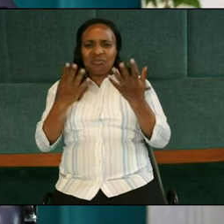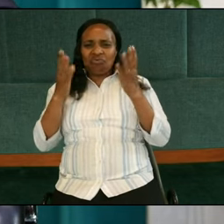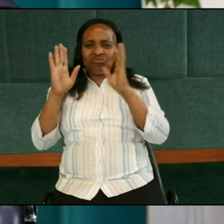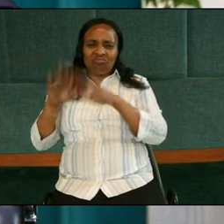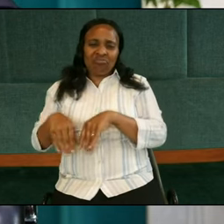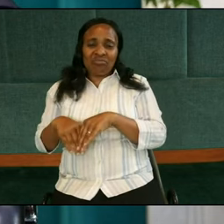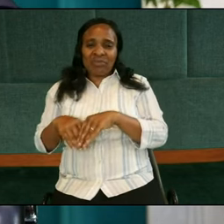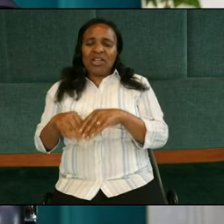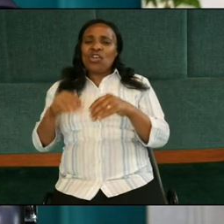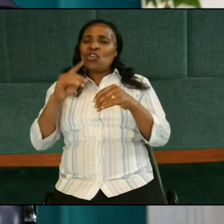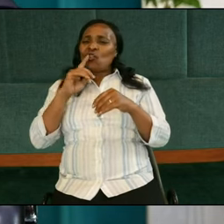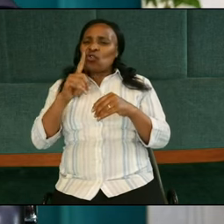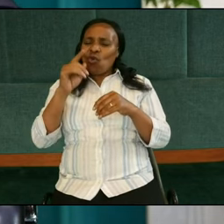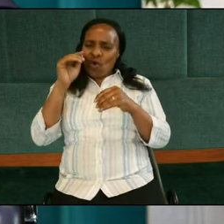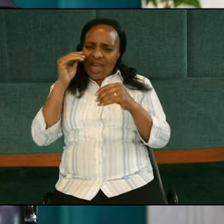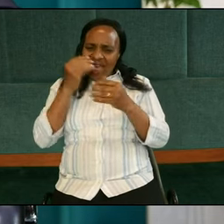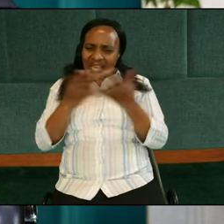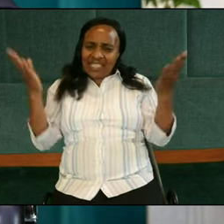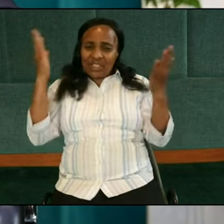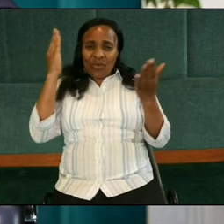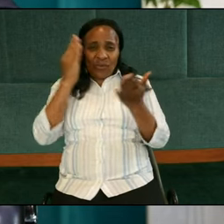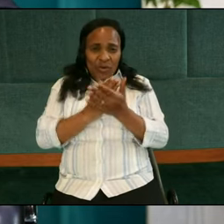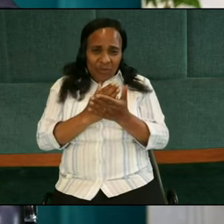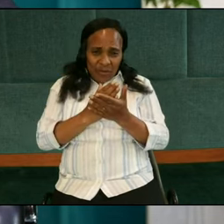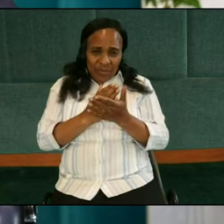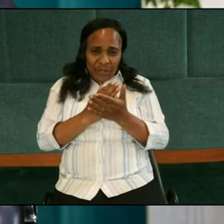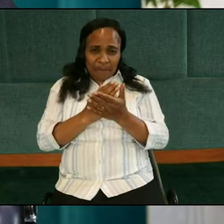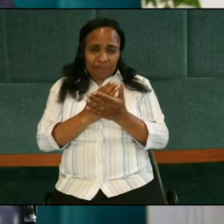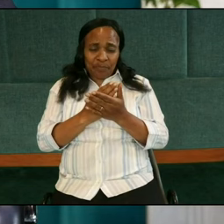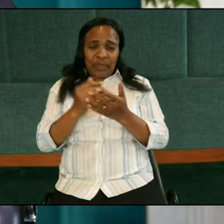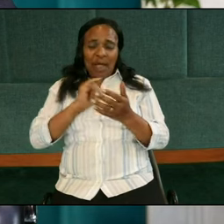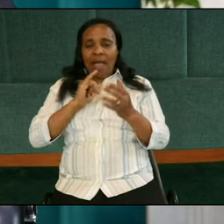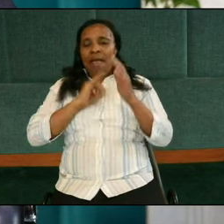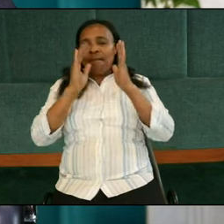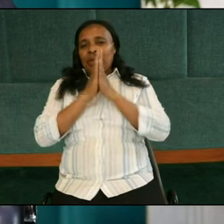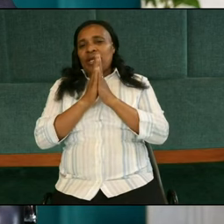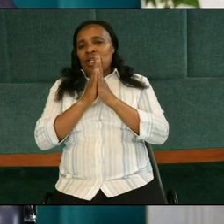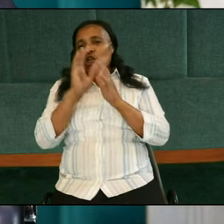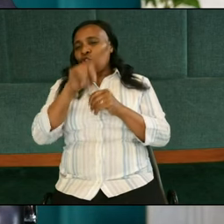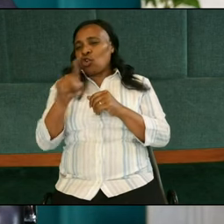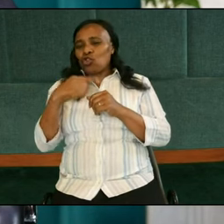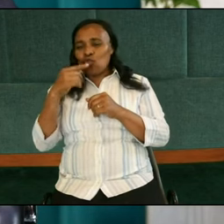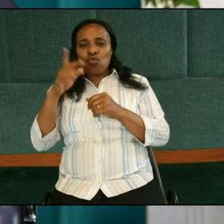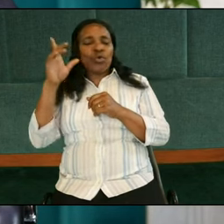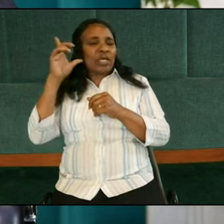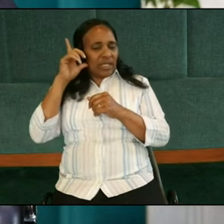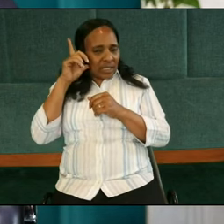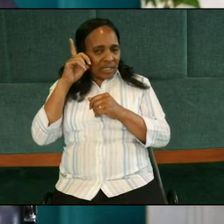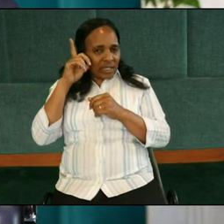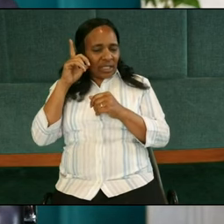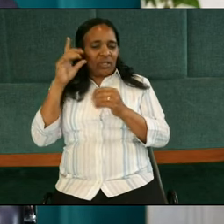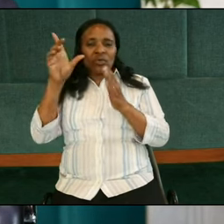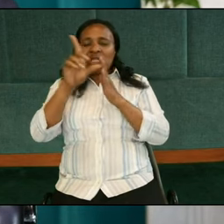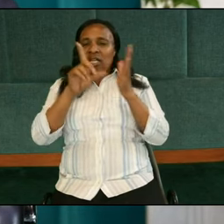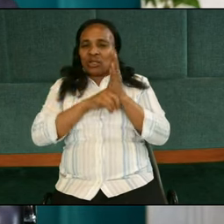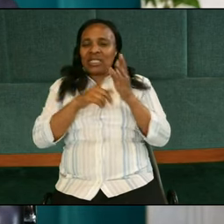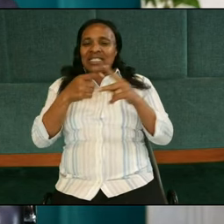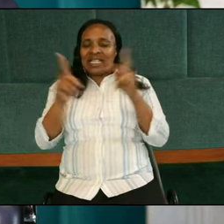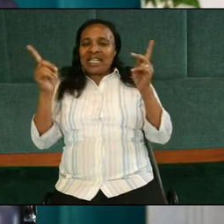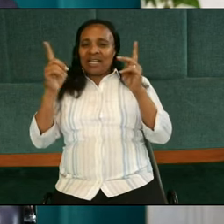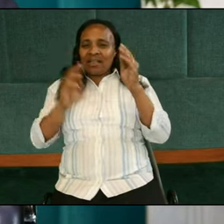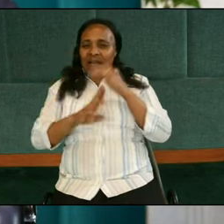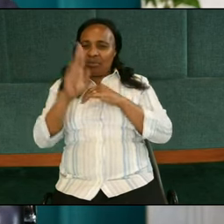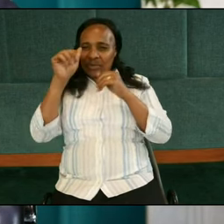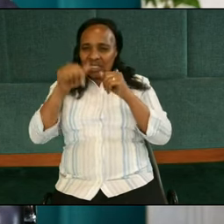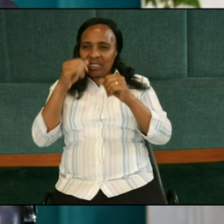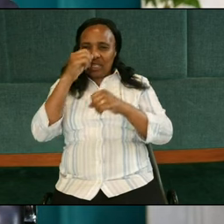of conforming. Yeah. And I pray that those listening to this lesson, as you start up this new year,